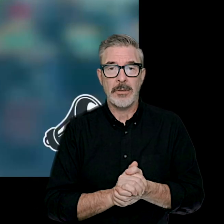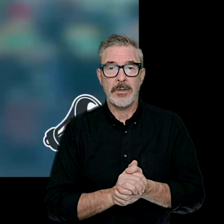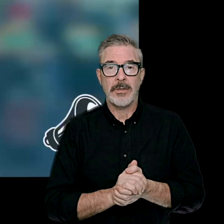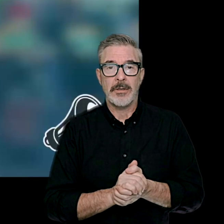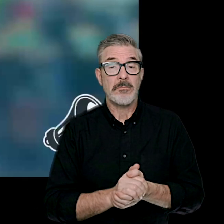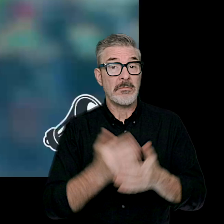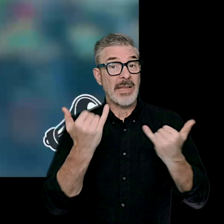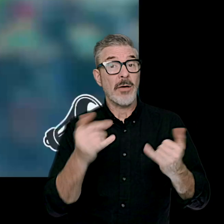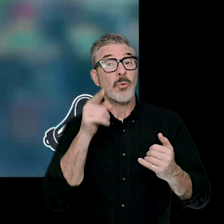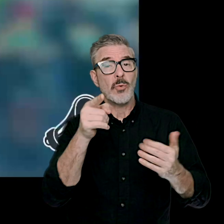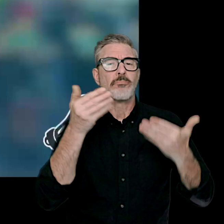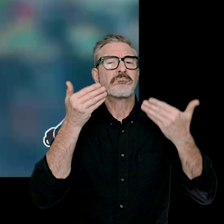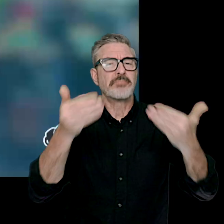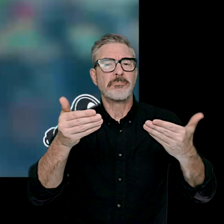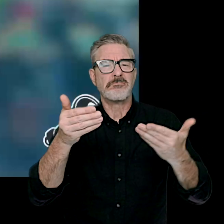pay.